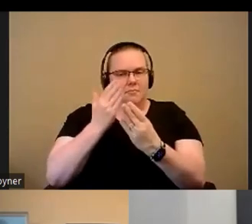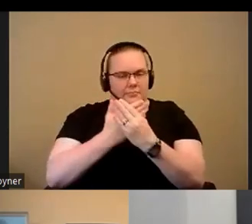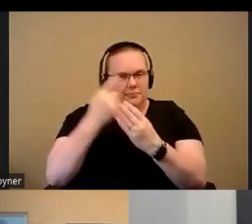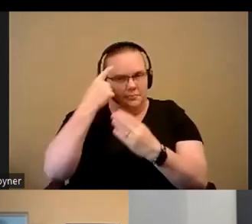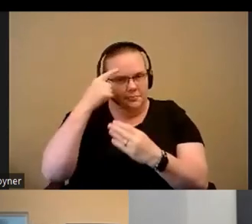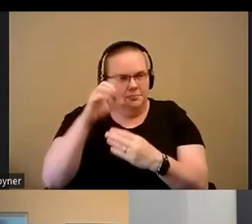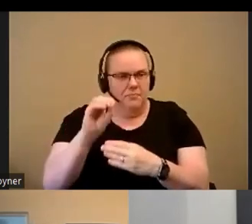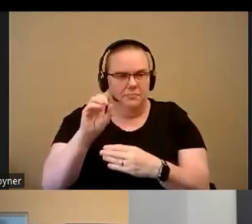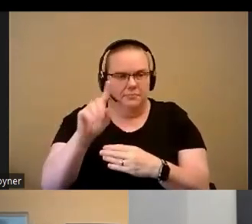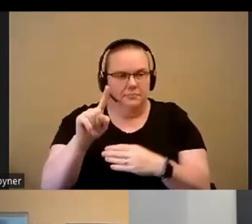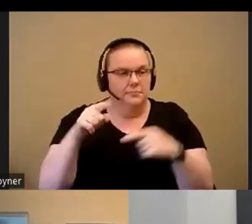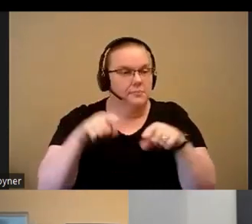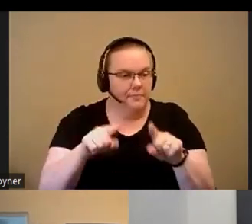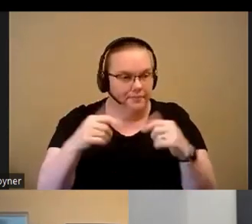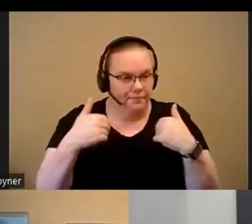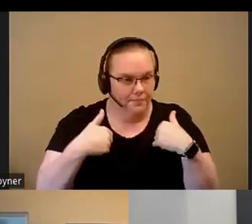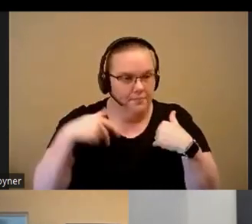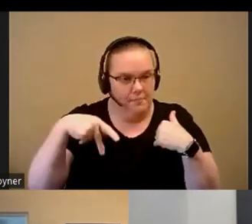while you have a P-1,